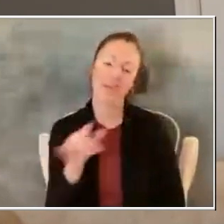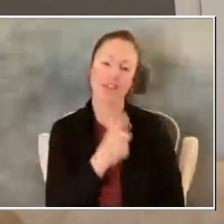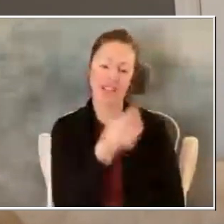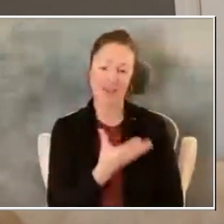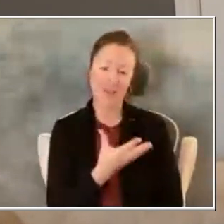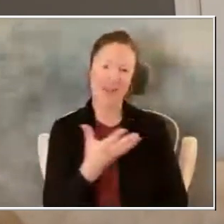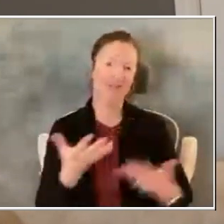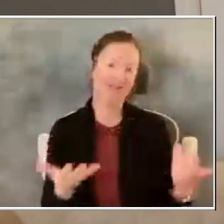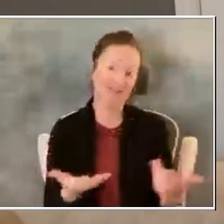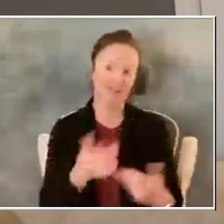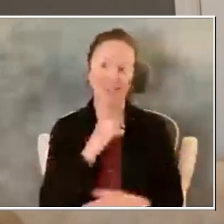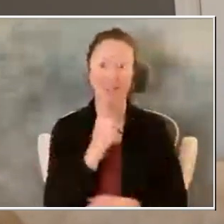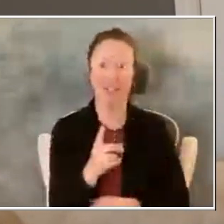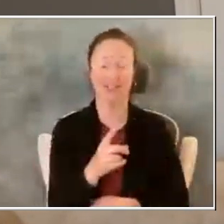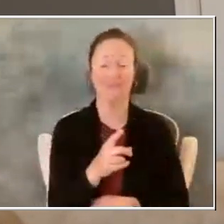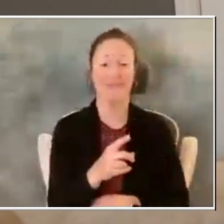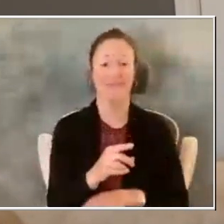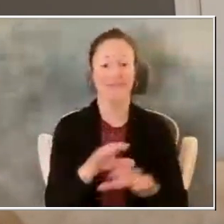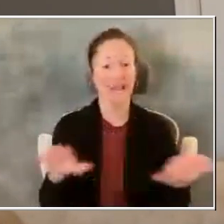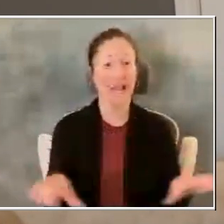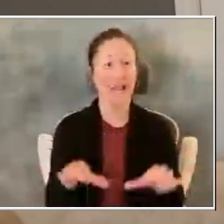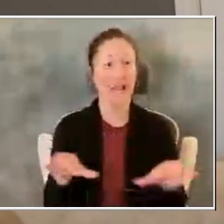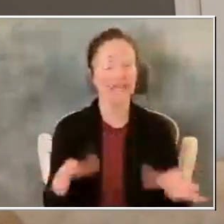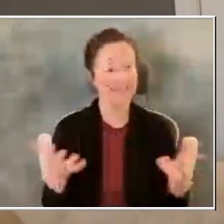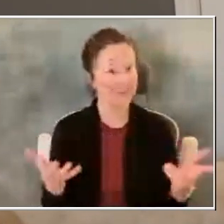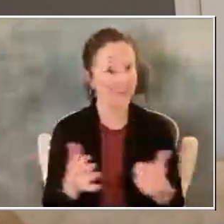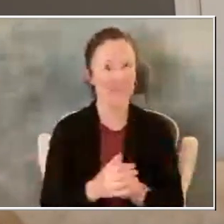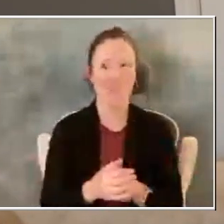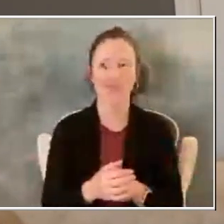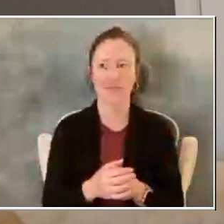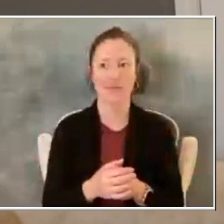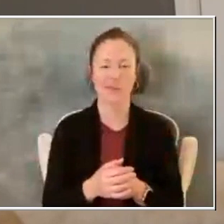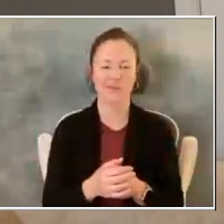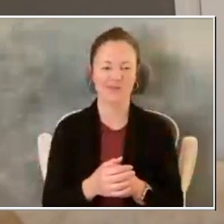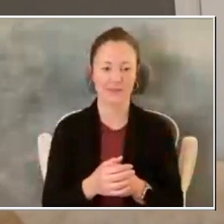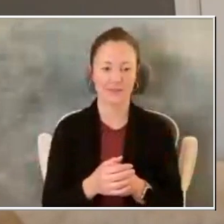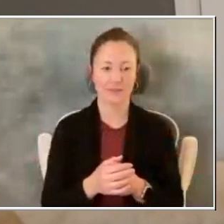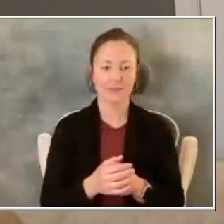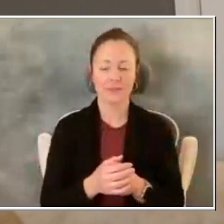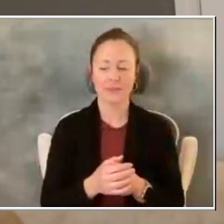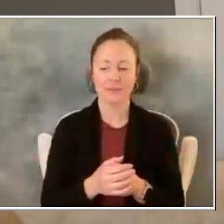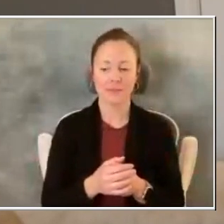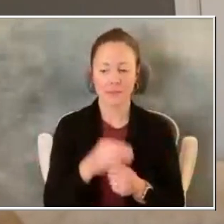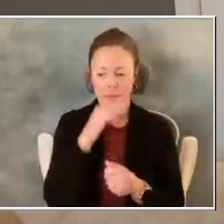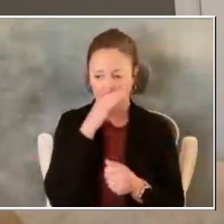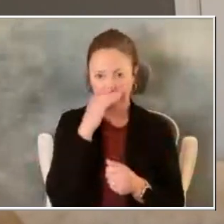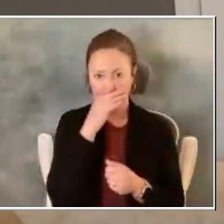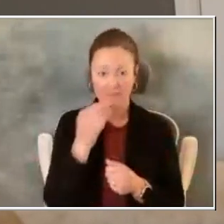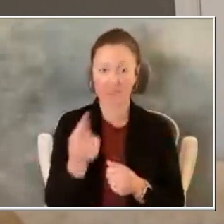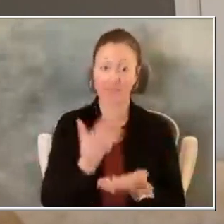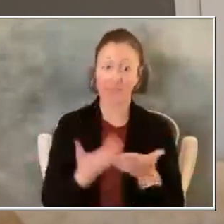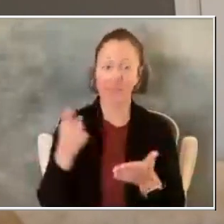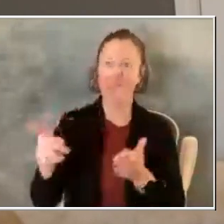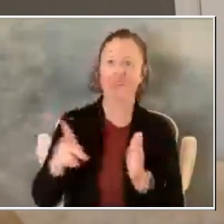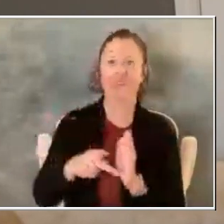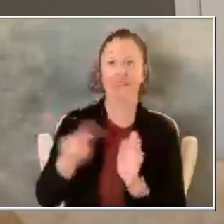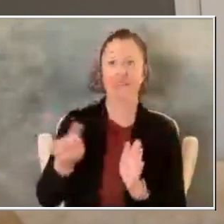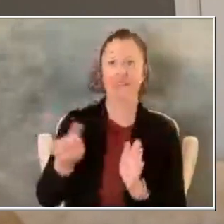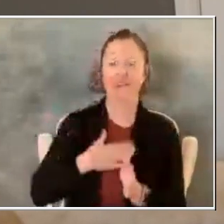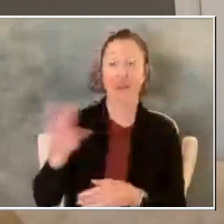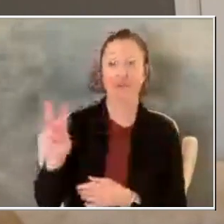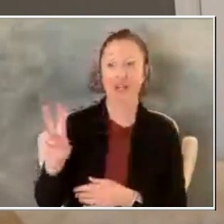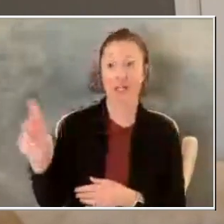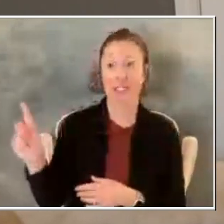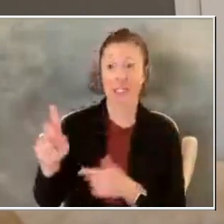and I'm fairly active. One of the things that happened is they doubled my vitamin D